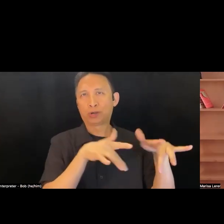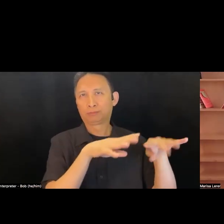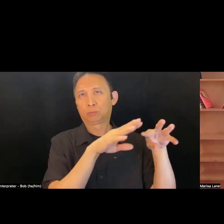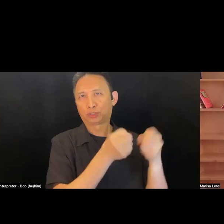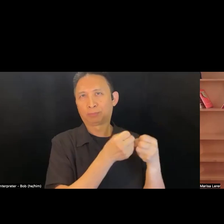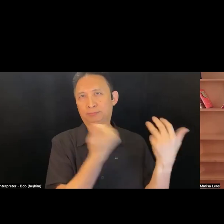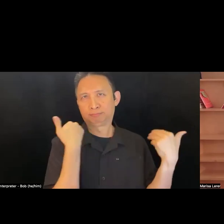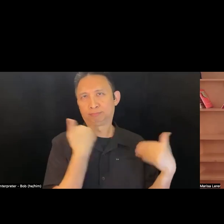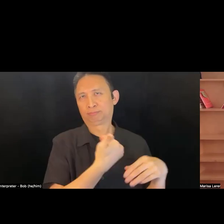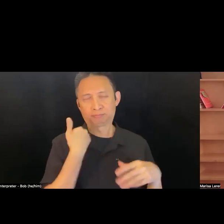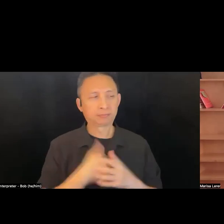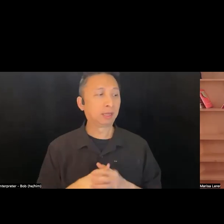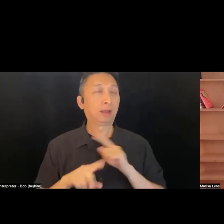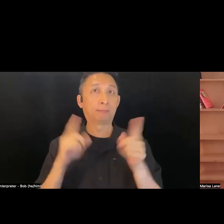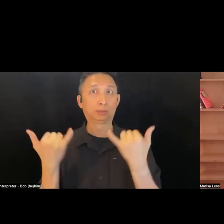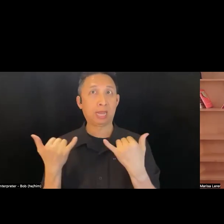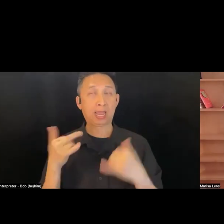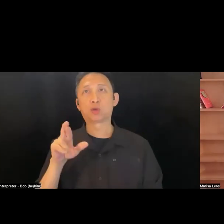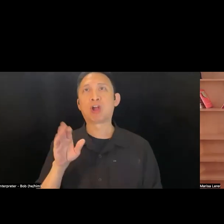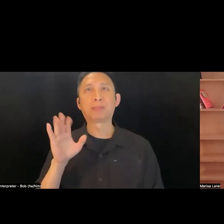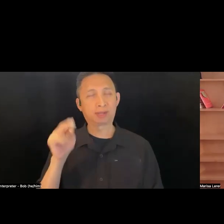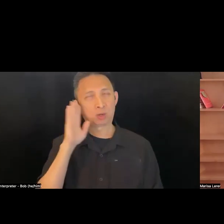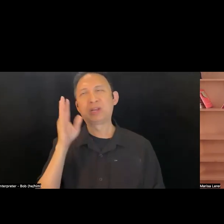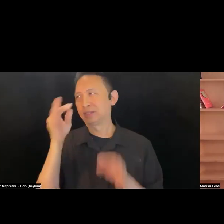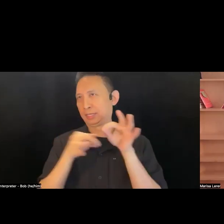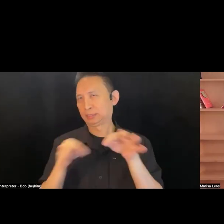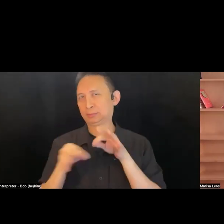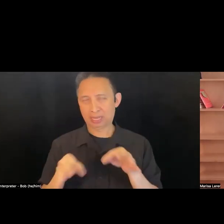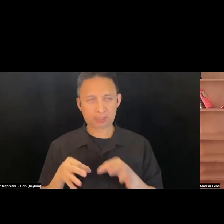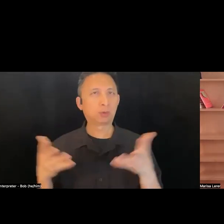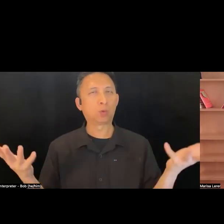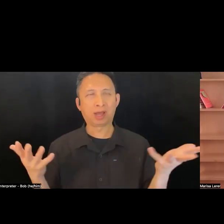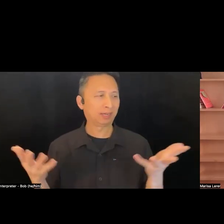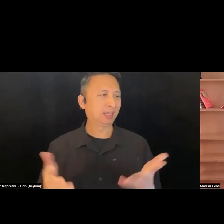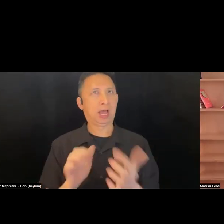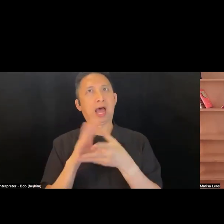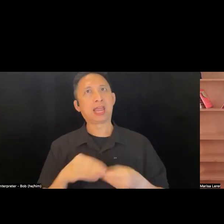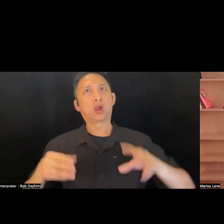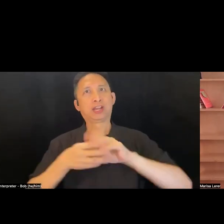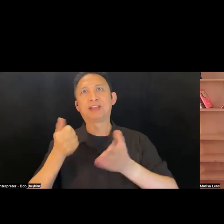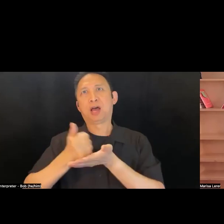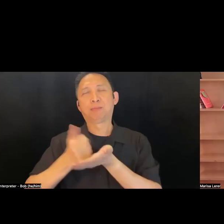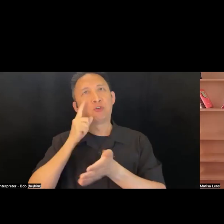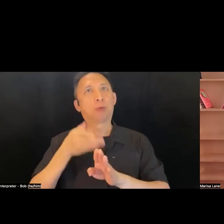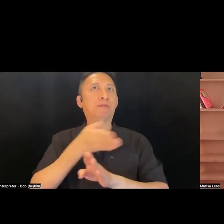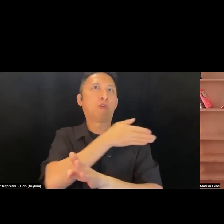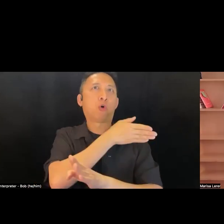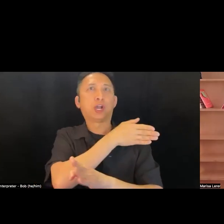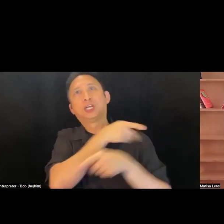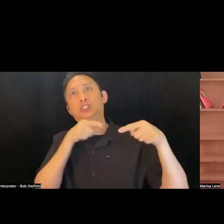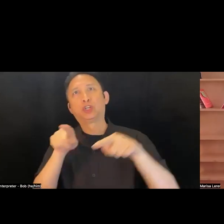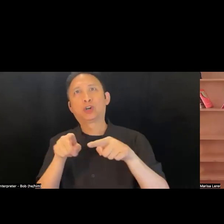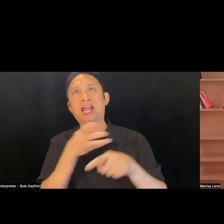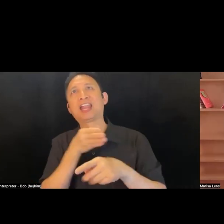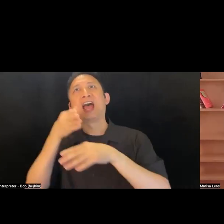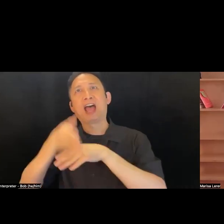for creating a promotional narrative that unfolds before, during, and after your events. So I'd like to introduce Robin